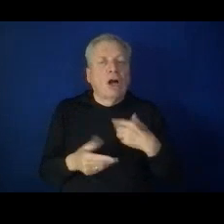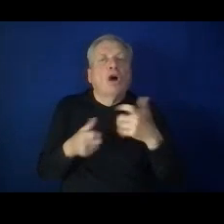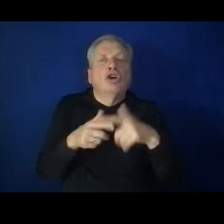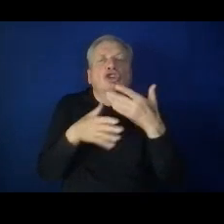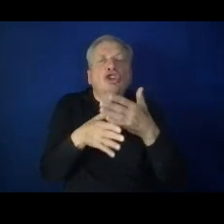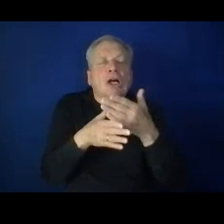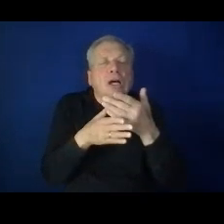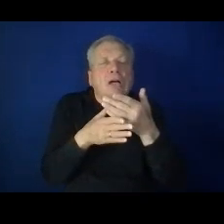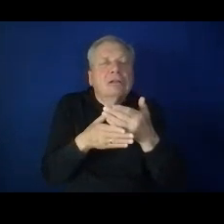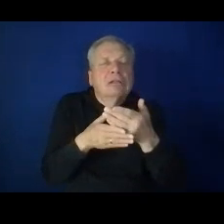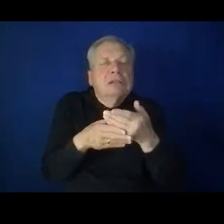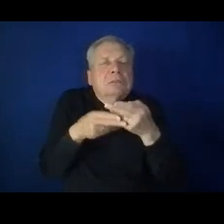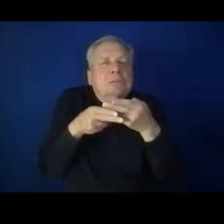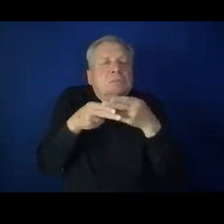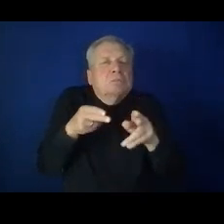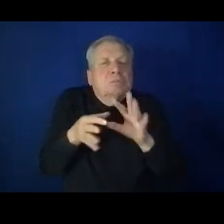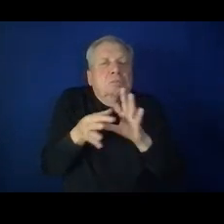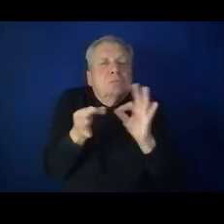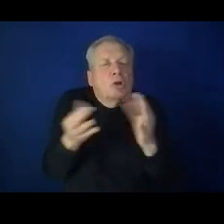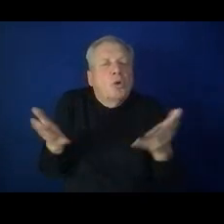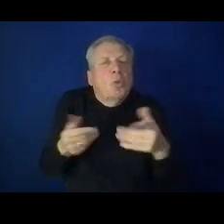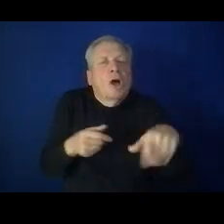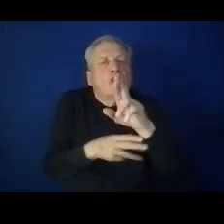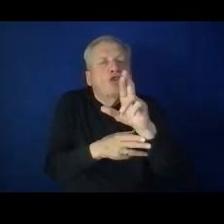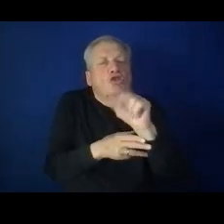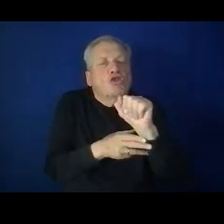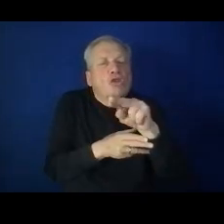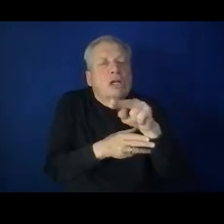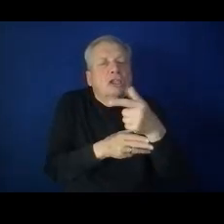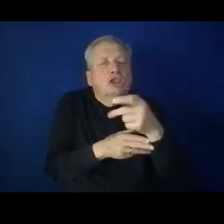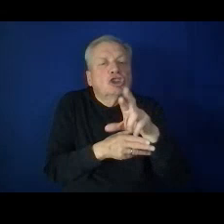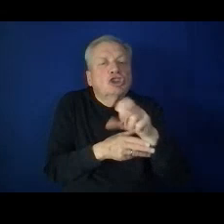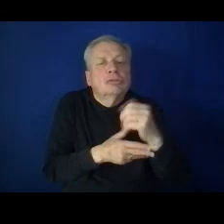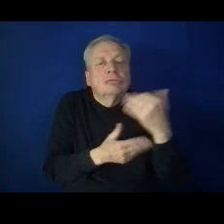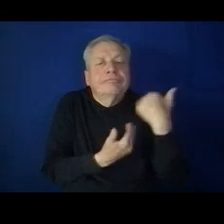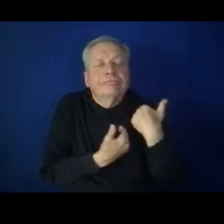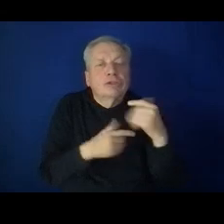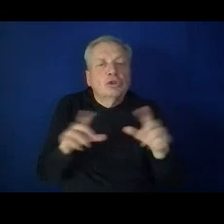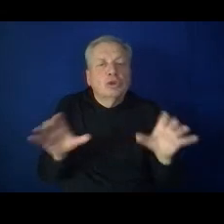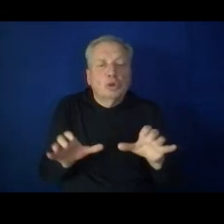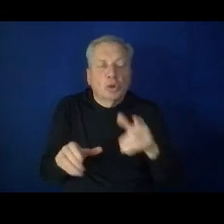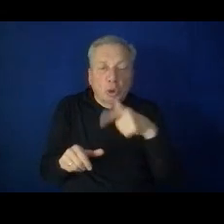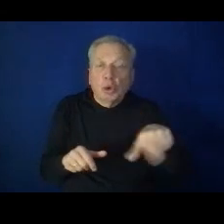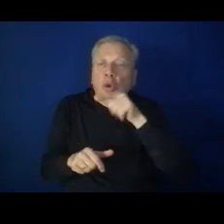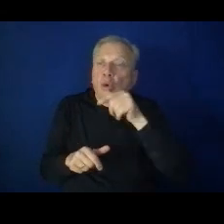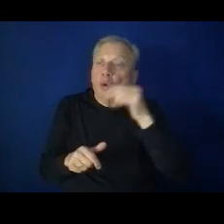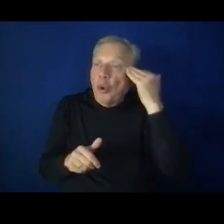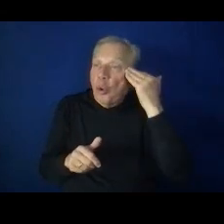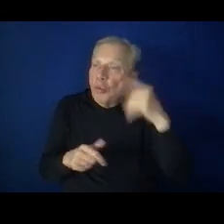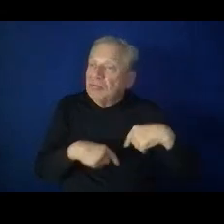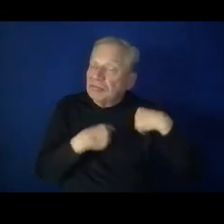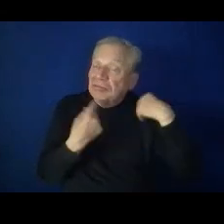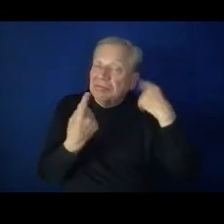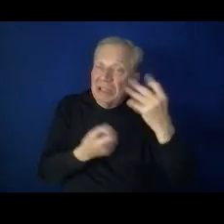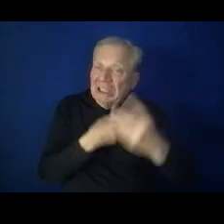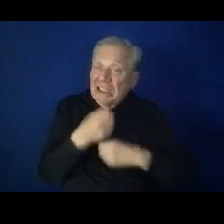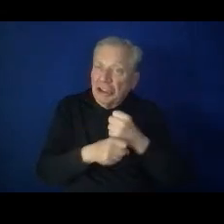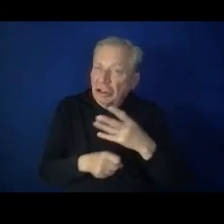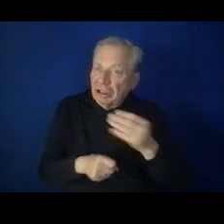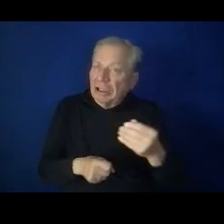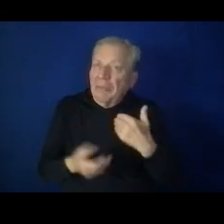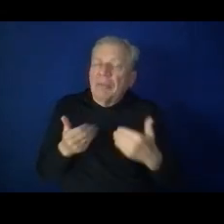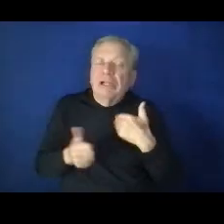bit about some of what rangers do these days. For those of you who've been around for a long time, you have a pretty good idea. I almost wonder if I might be able to